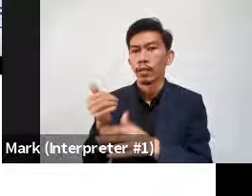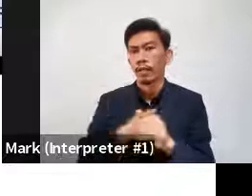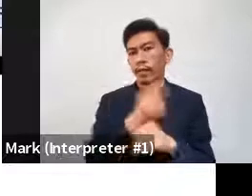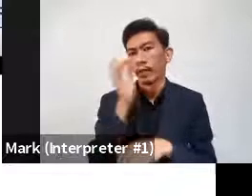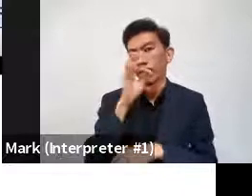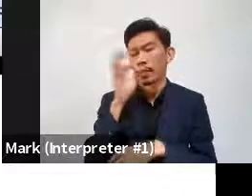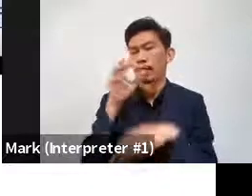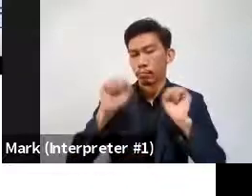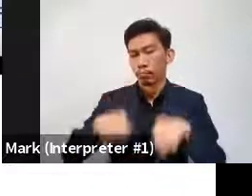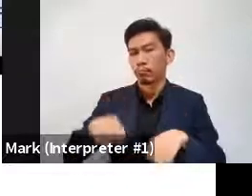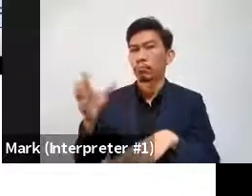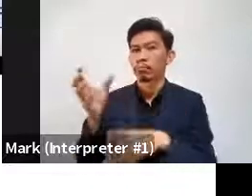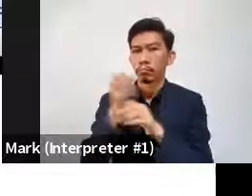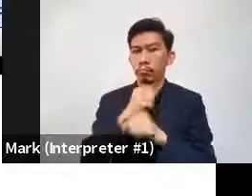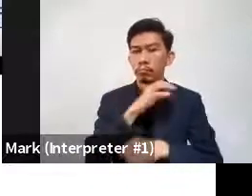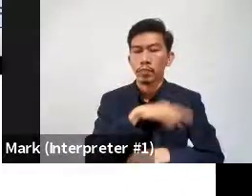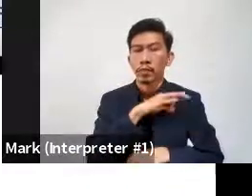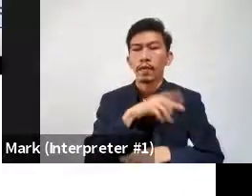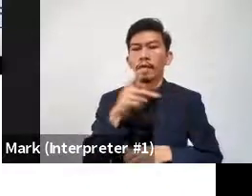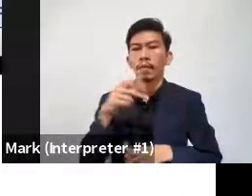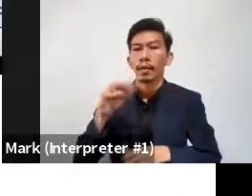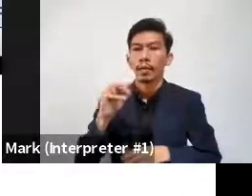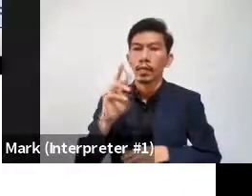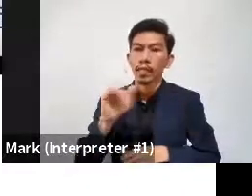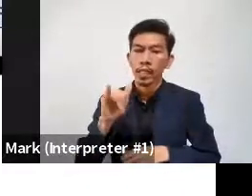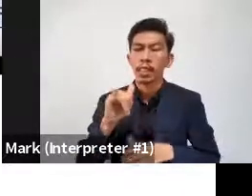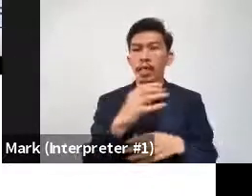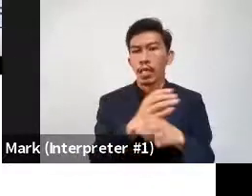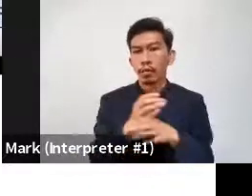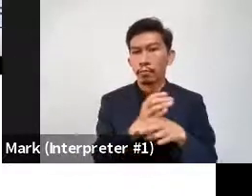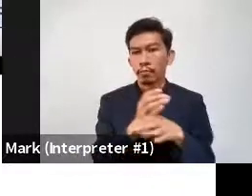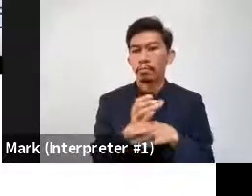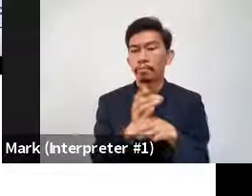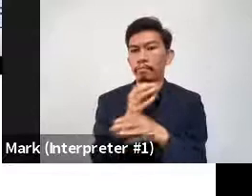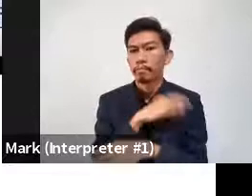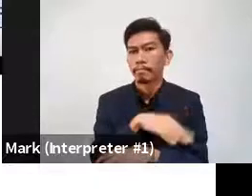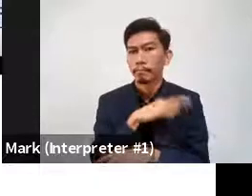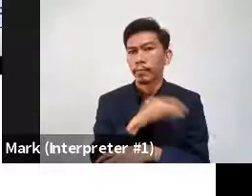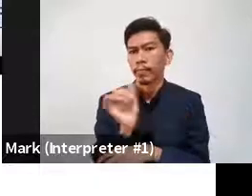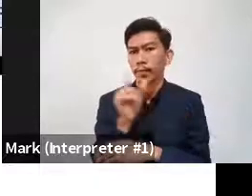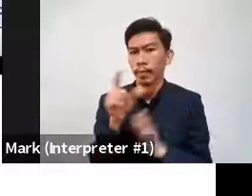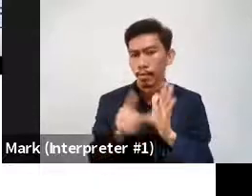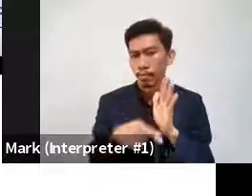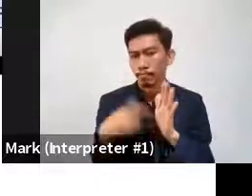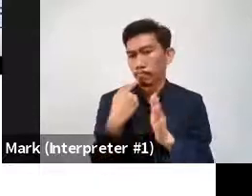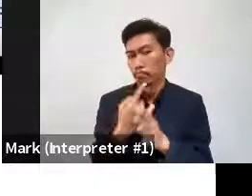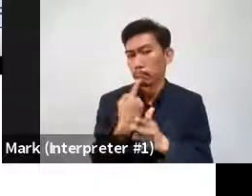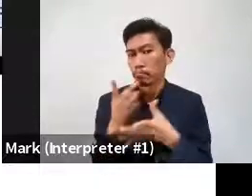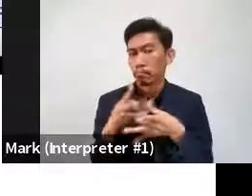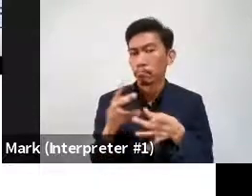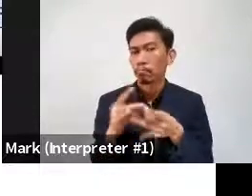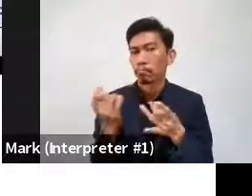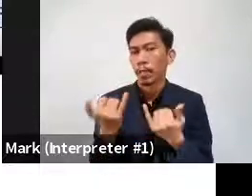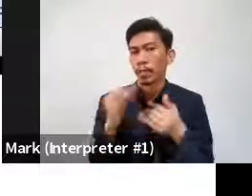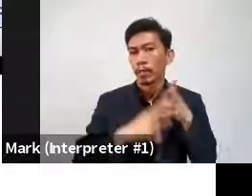actually get this primary care benefit. And it is also mandated in the law that with a timeline that